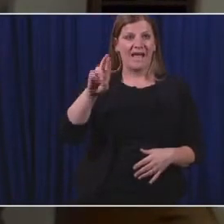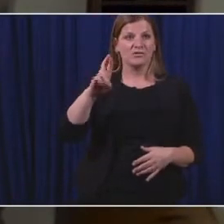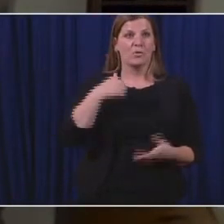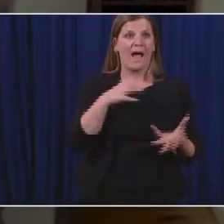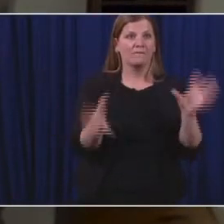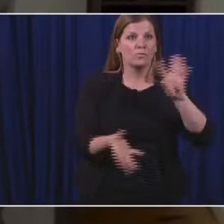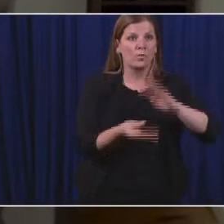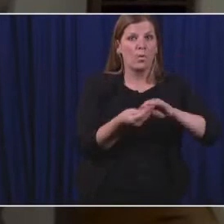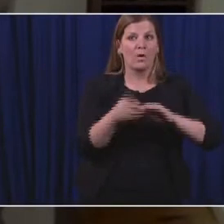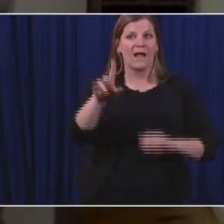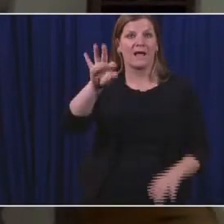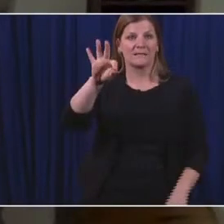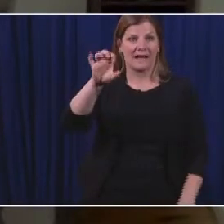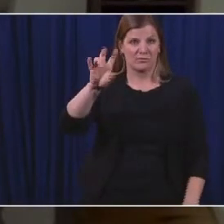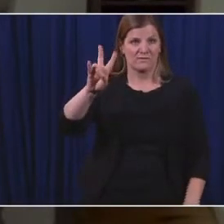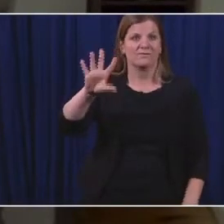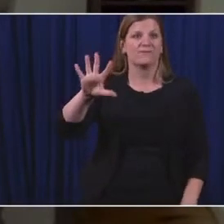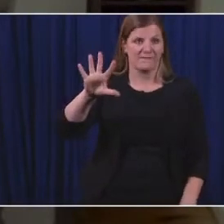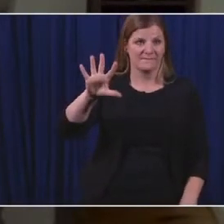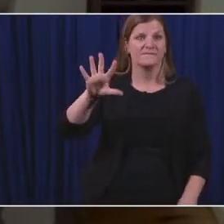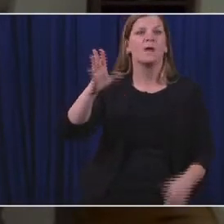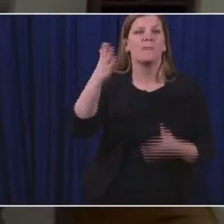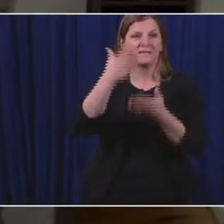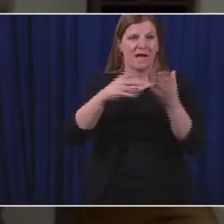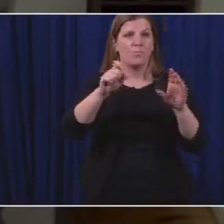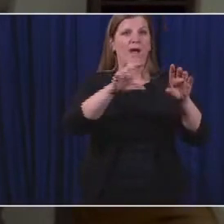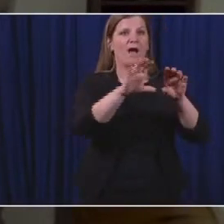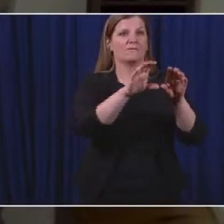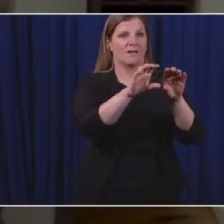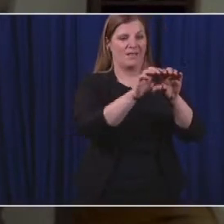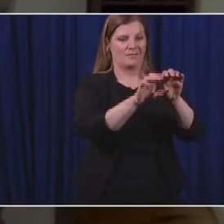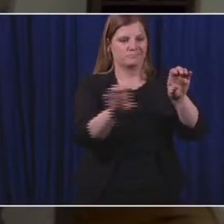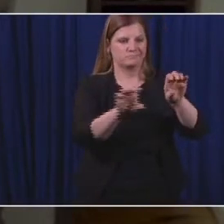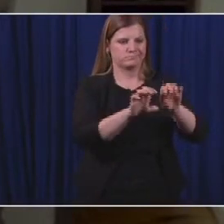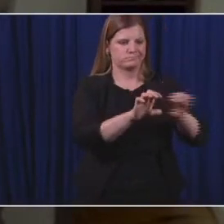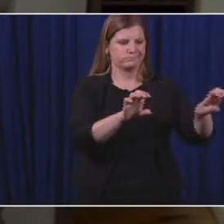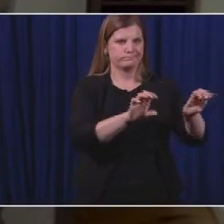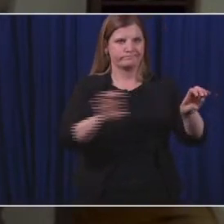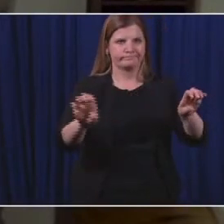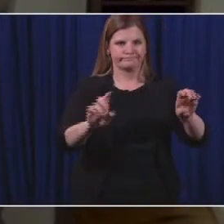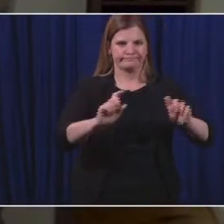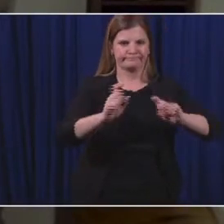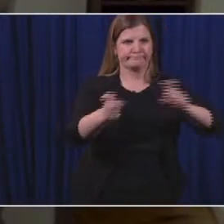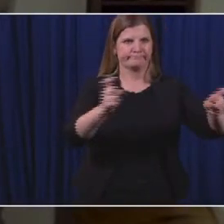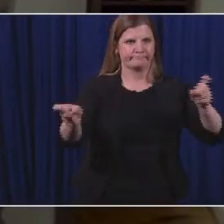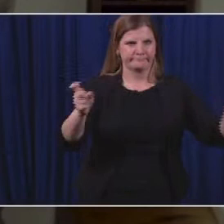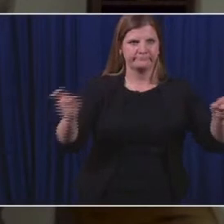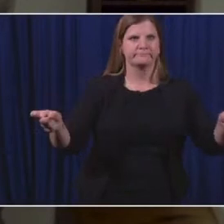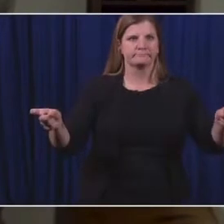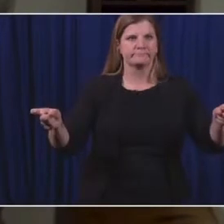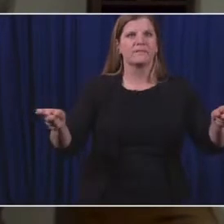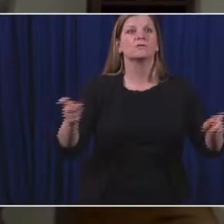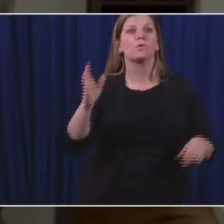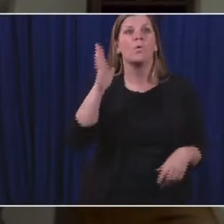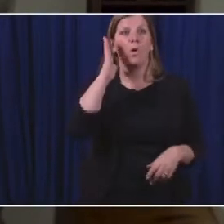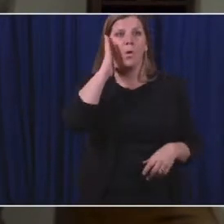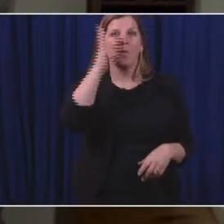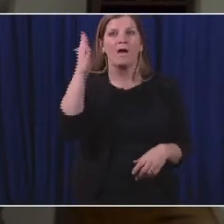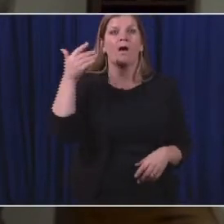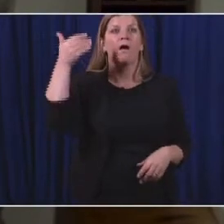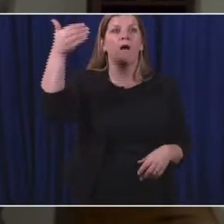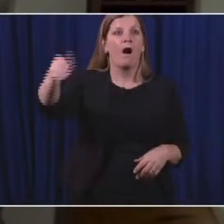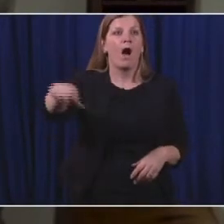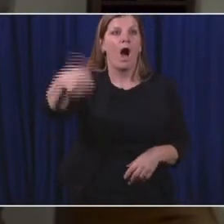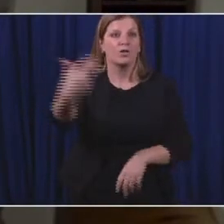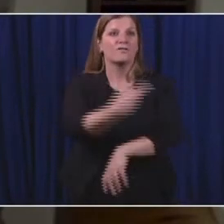to go into the smaller communities. And that's what will be happening. The Guard will be doing that.